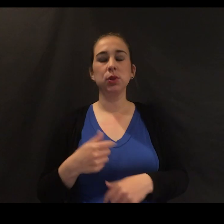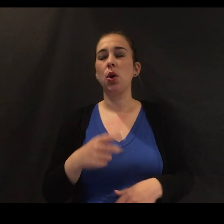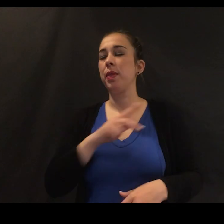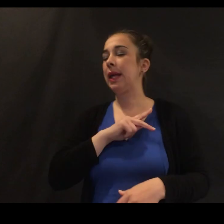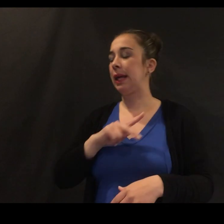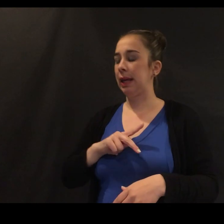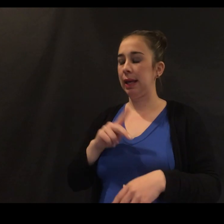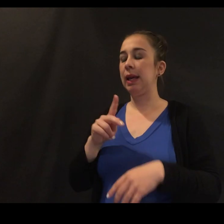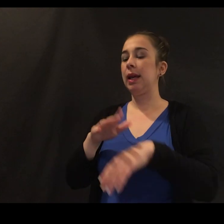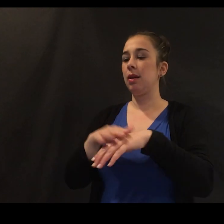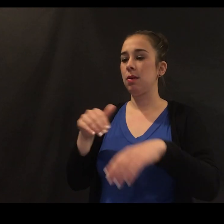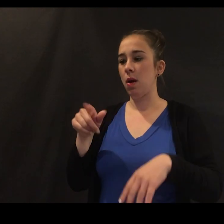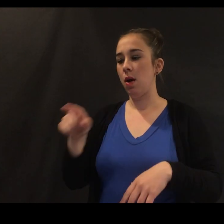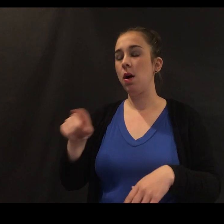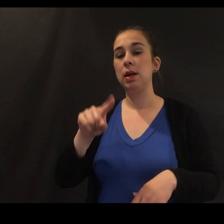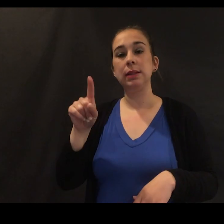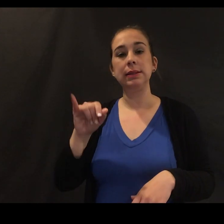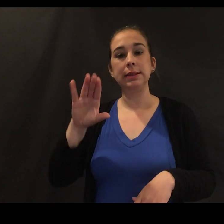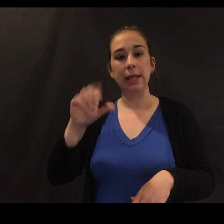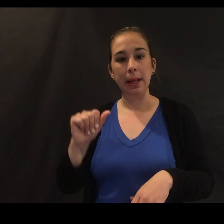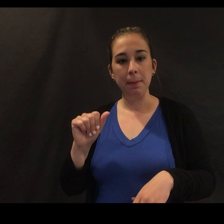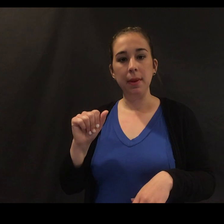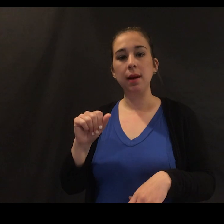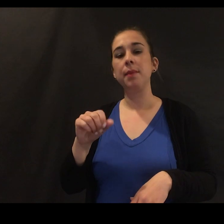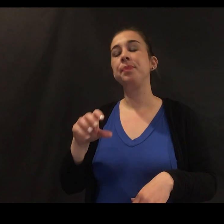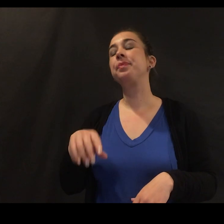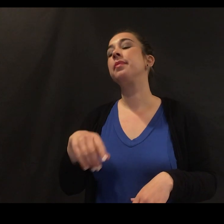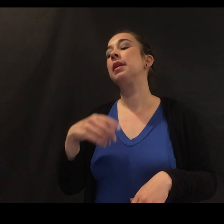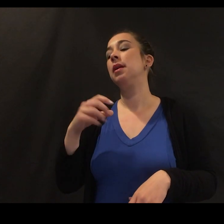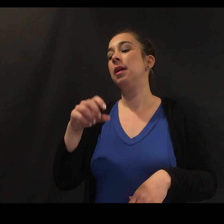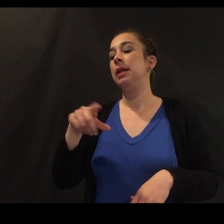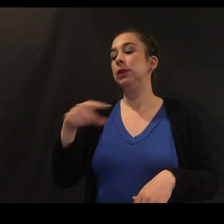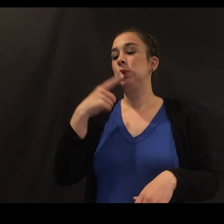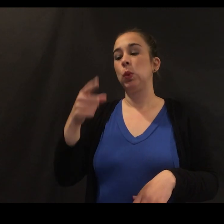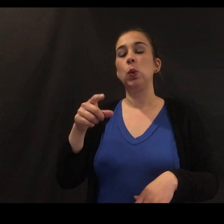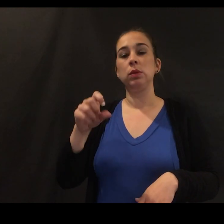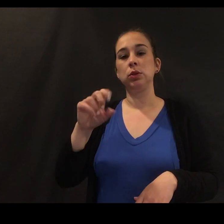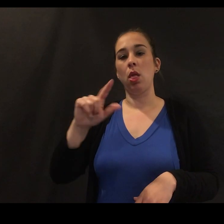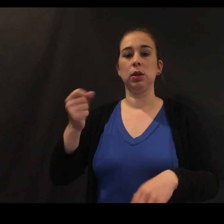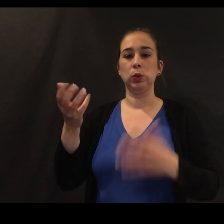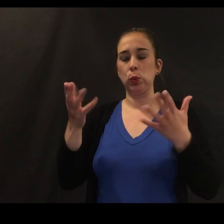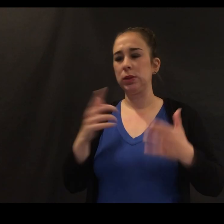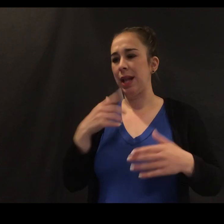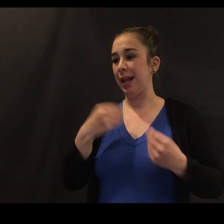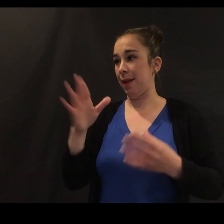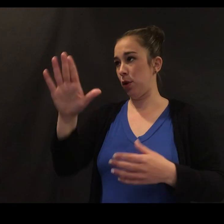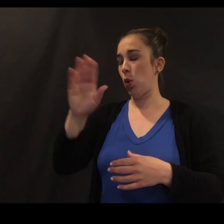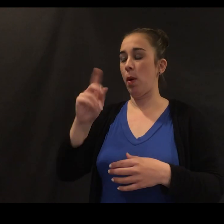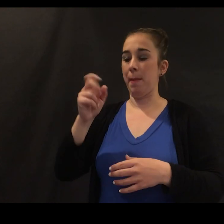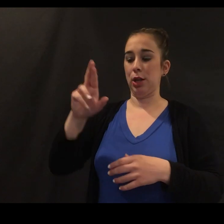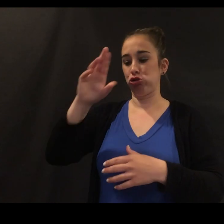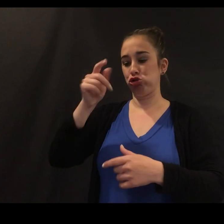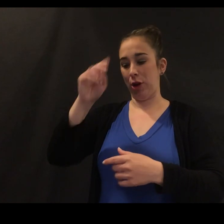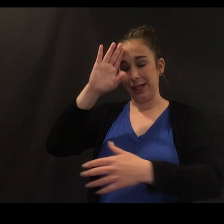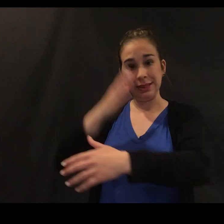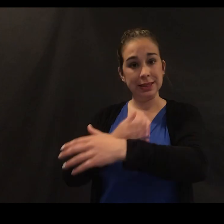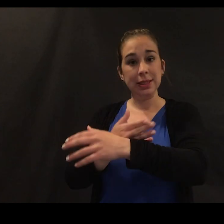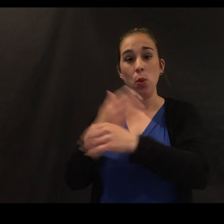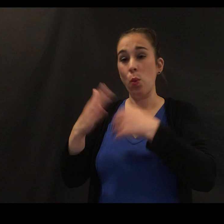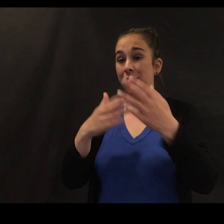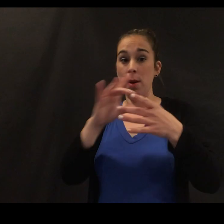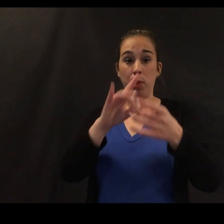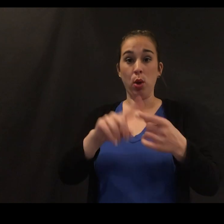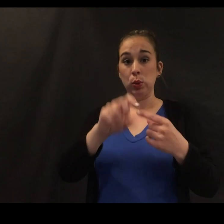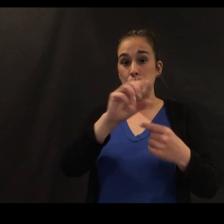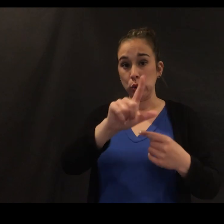Ziba, Saul's steward, and said to him, I have given your master's grandson everything that belonged to Saul and his